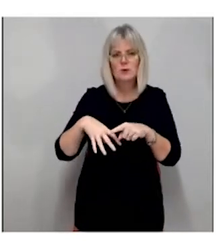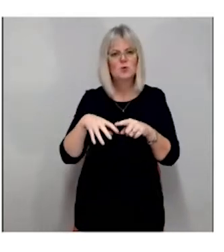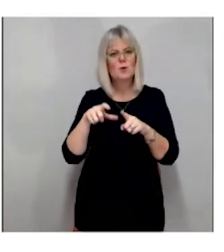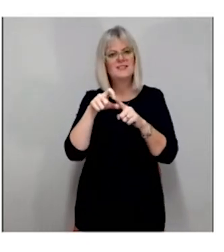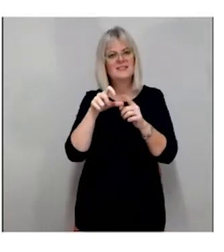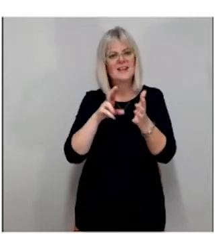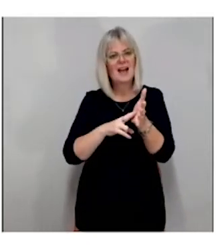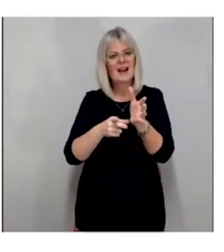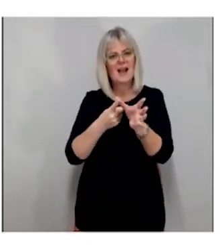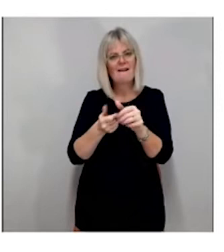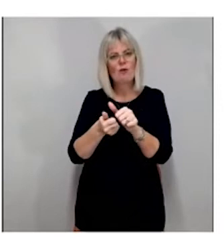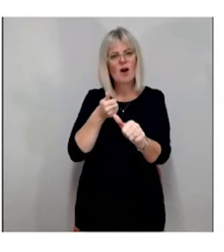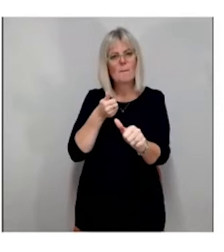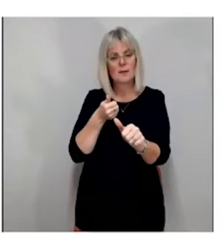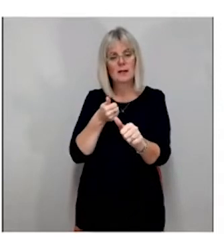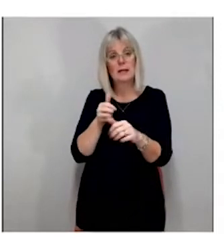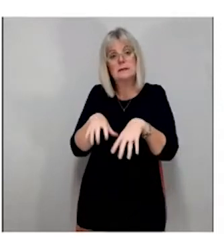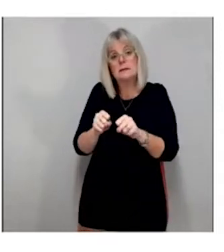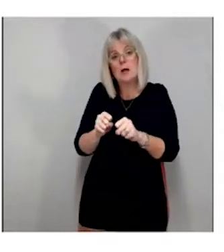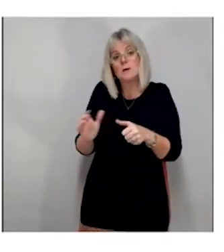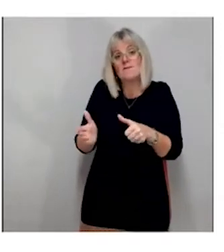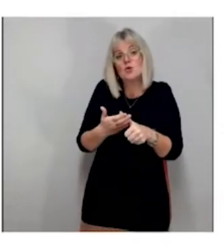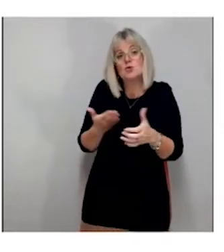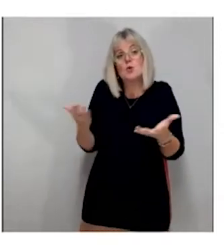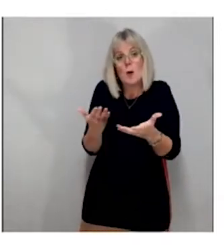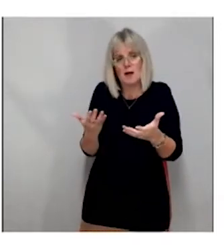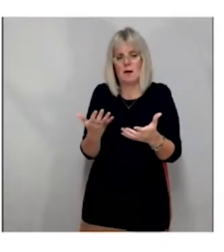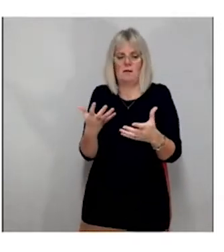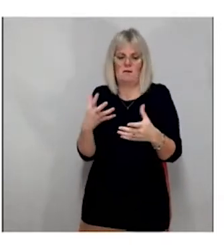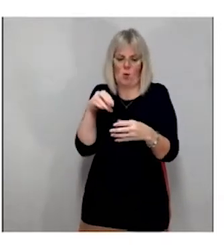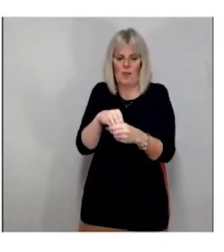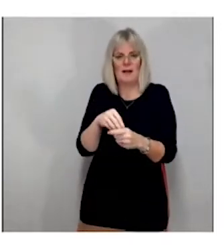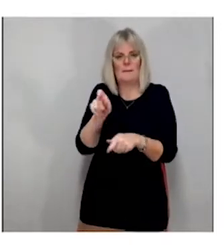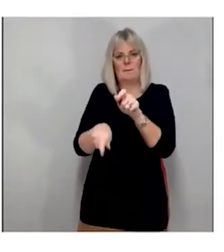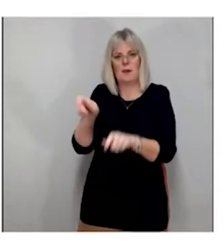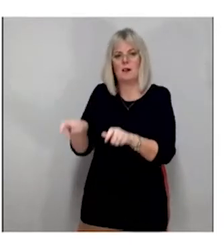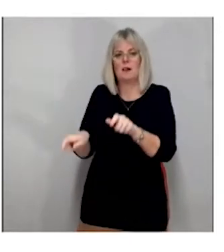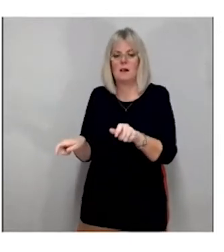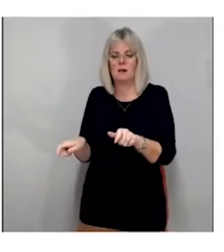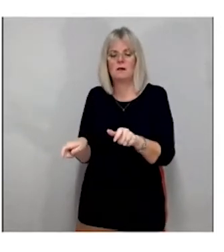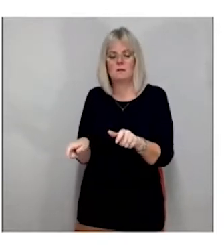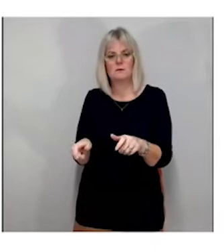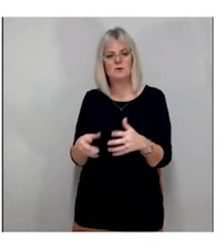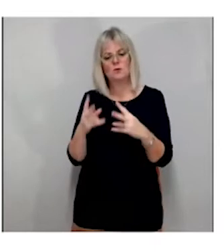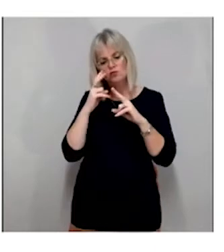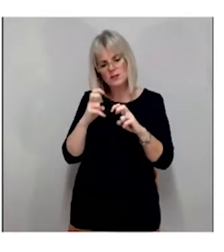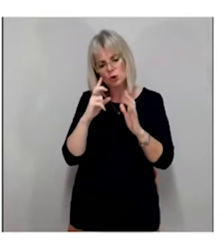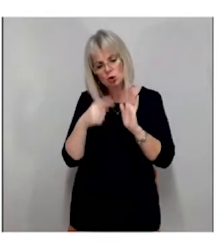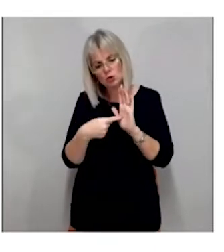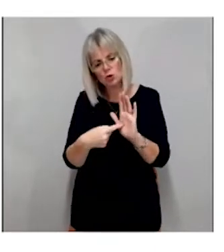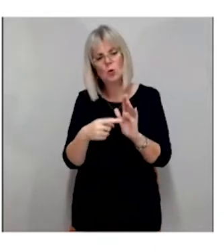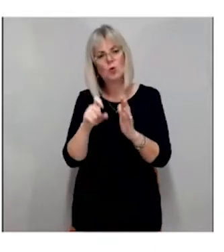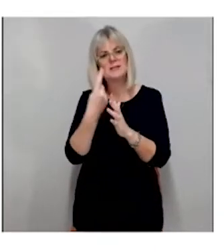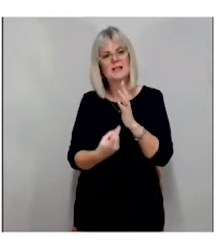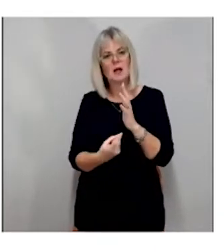people. Research shows that people with disabilities have been disproportionately impacted by COVID-19. 1 in 5 people